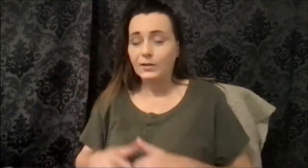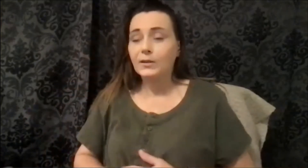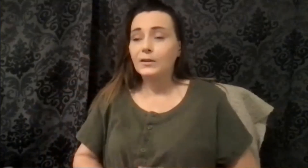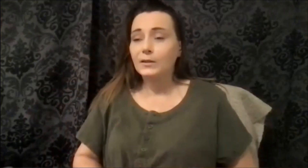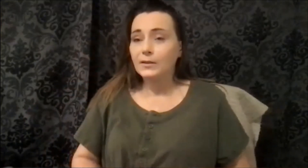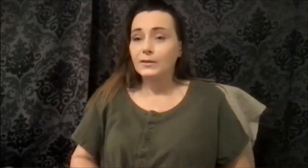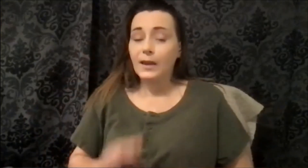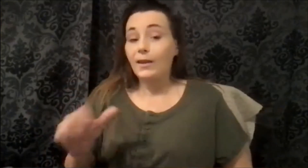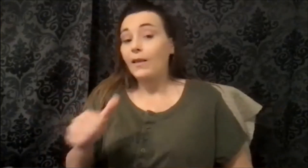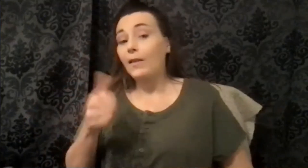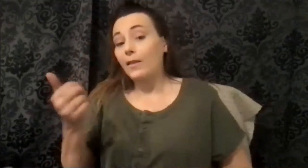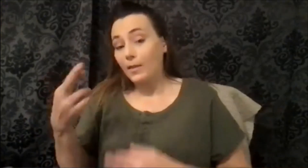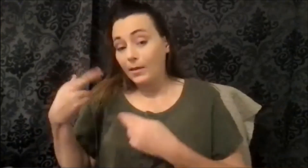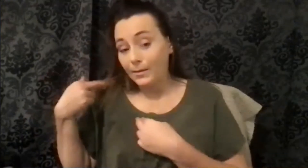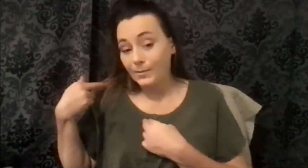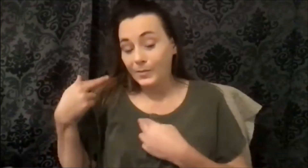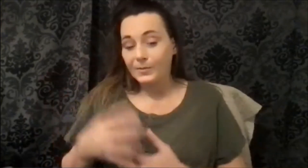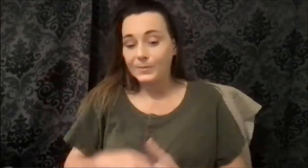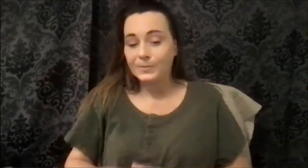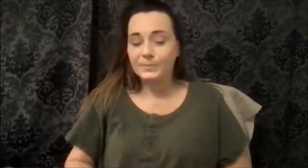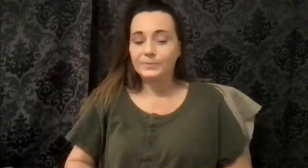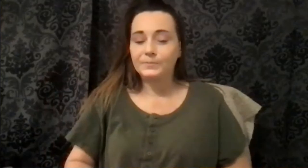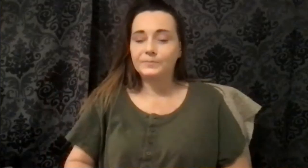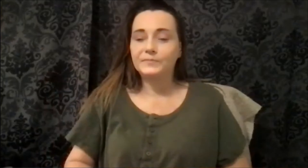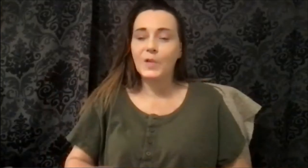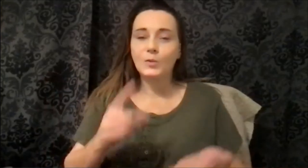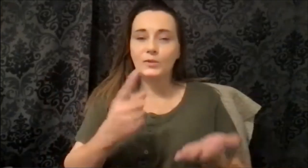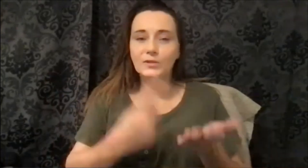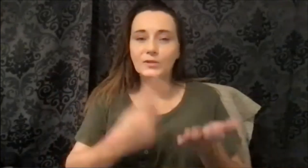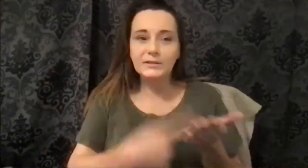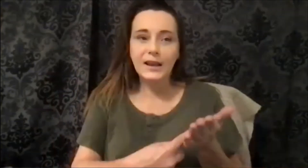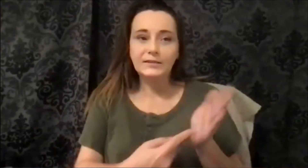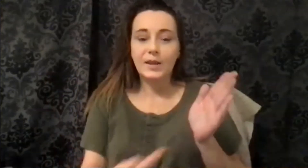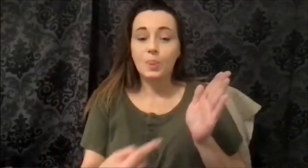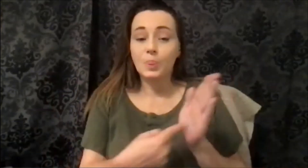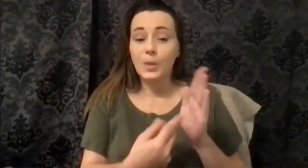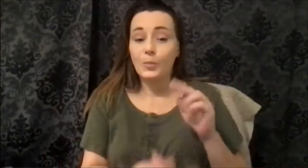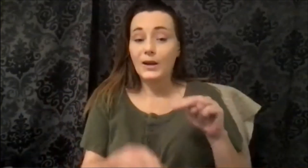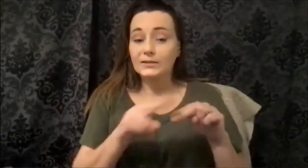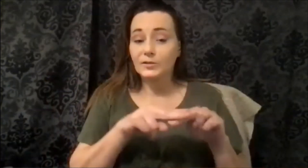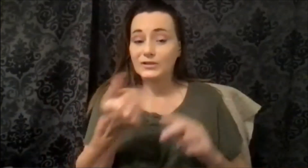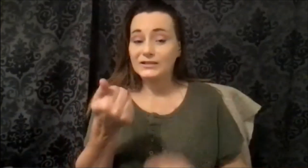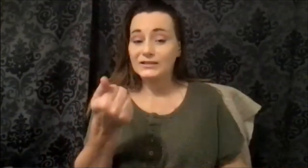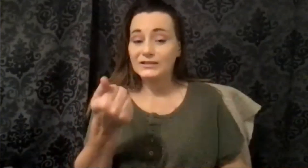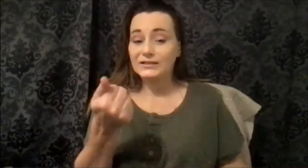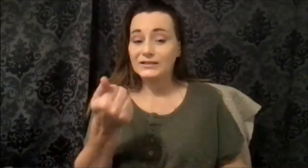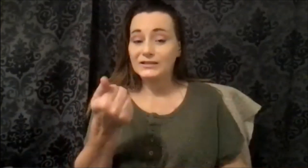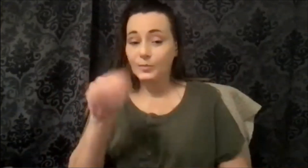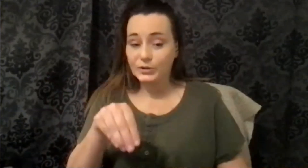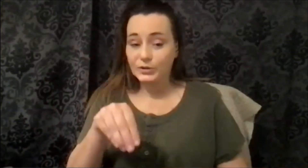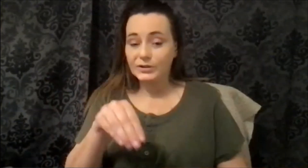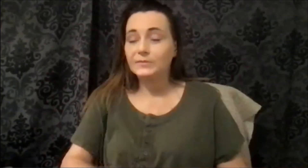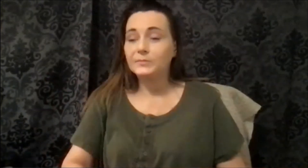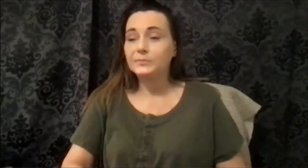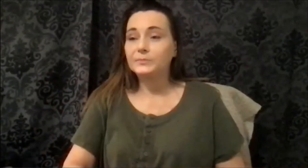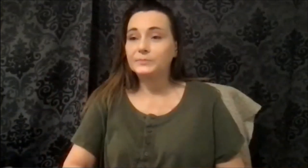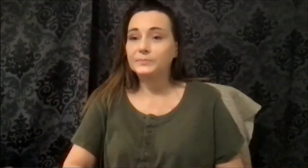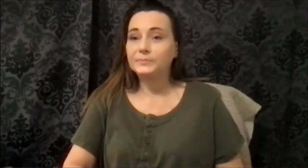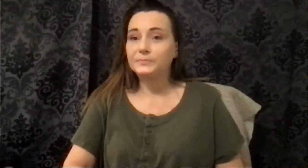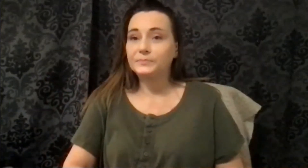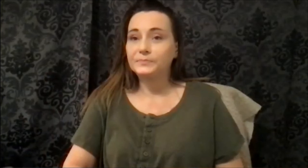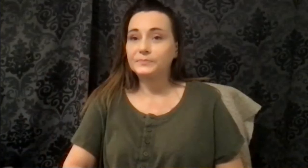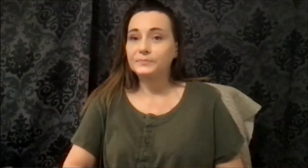to the price increase or whatever, the 18%, I was just wondering if the board could